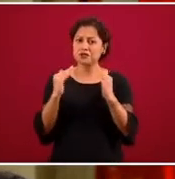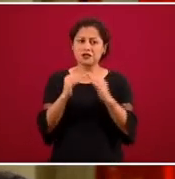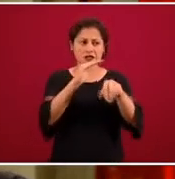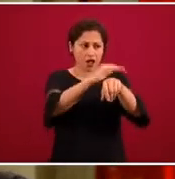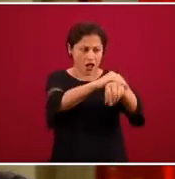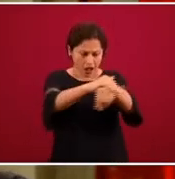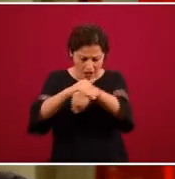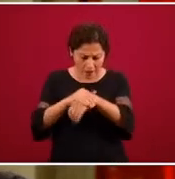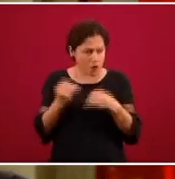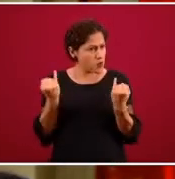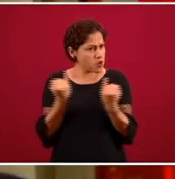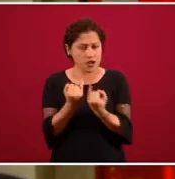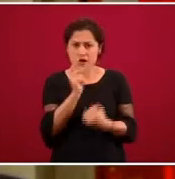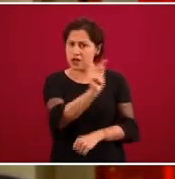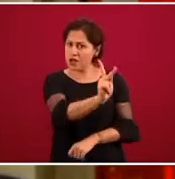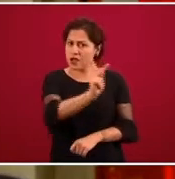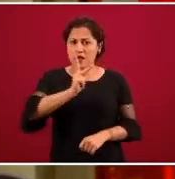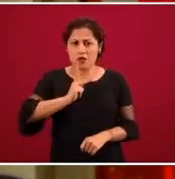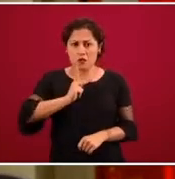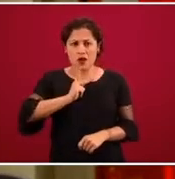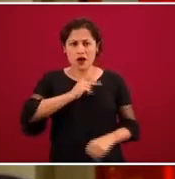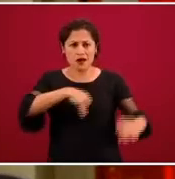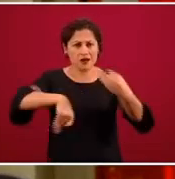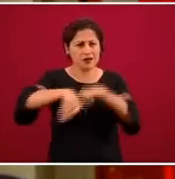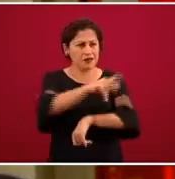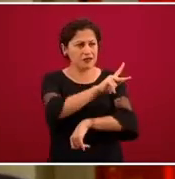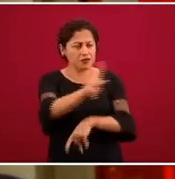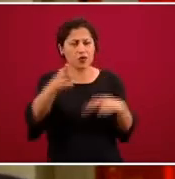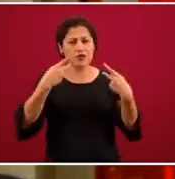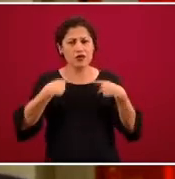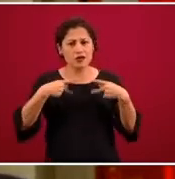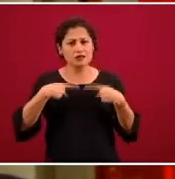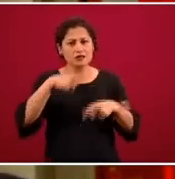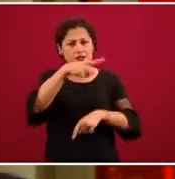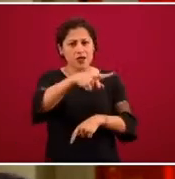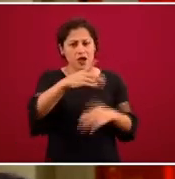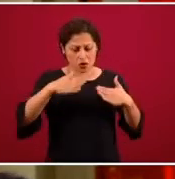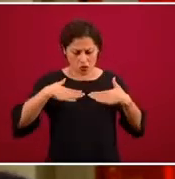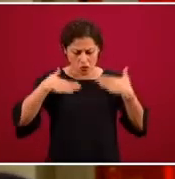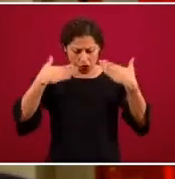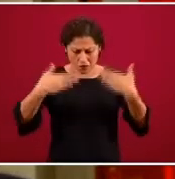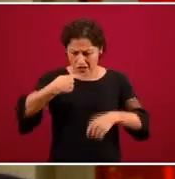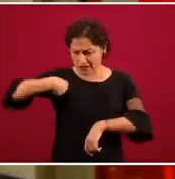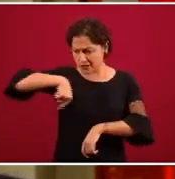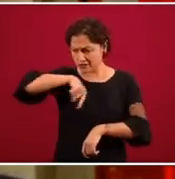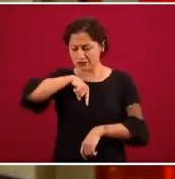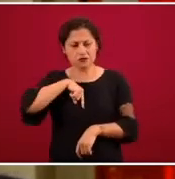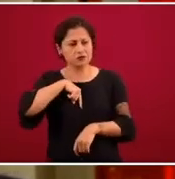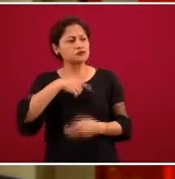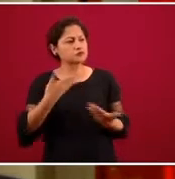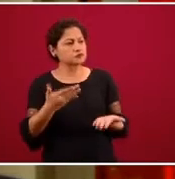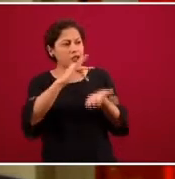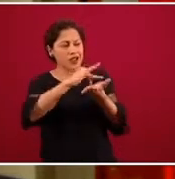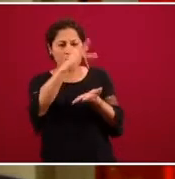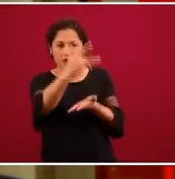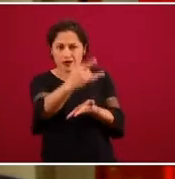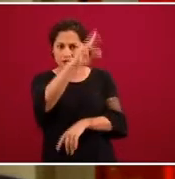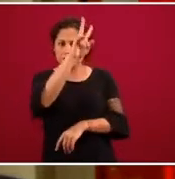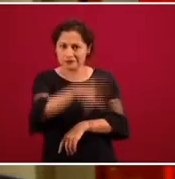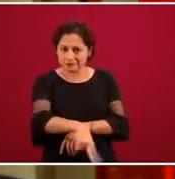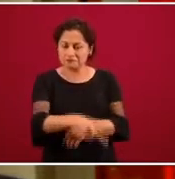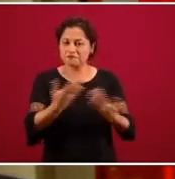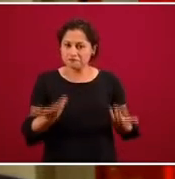No, to all of these people who believe in us, thank you so much. Thank you truly. Thank